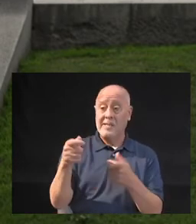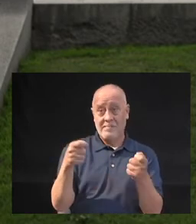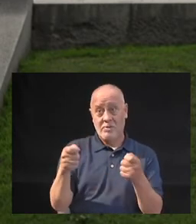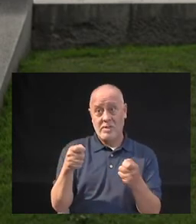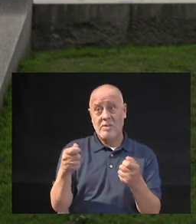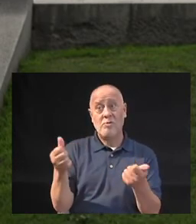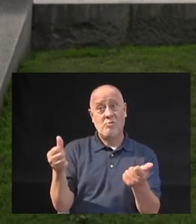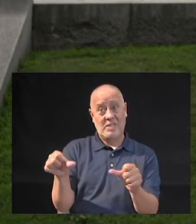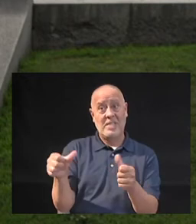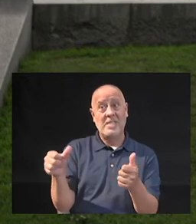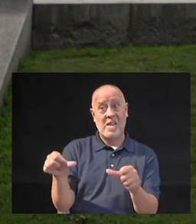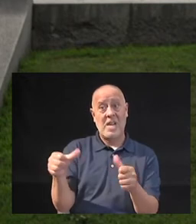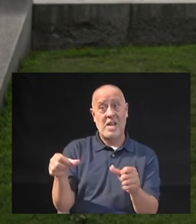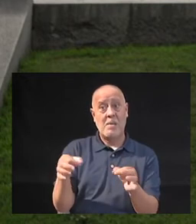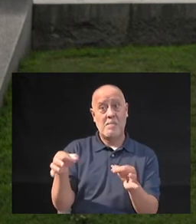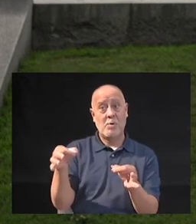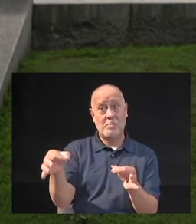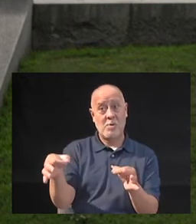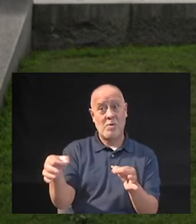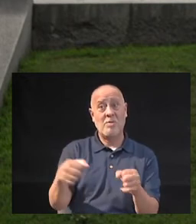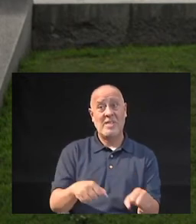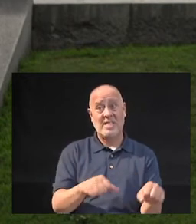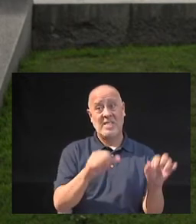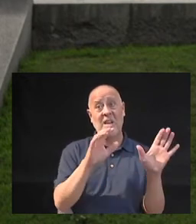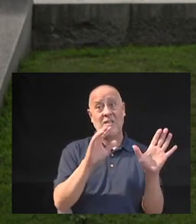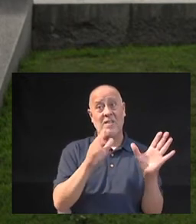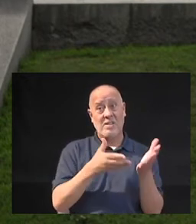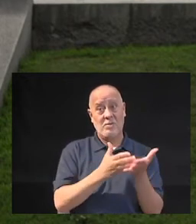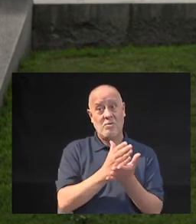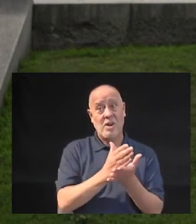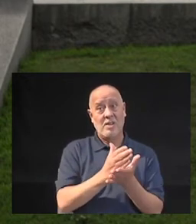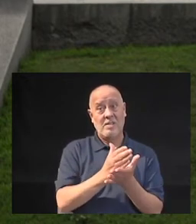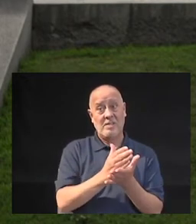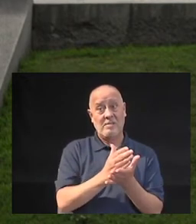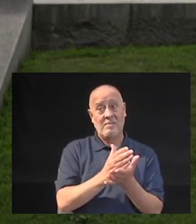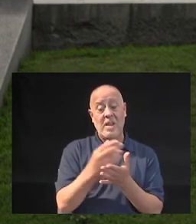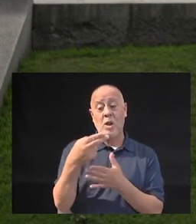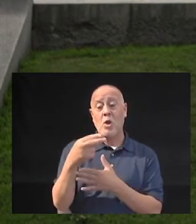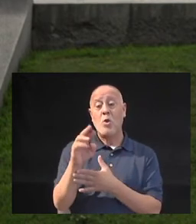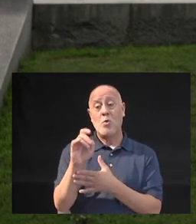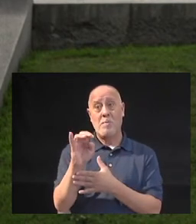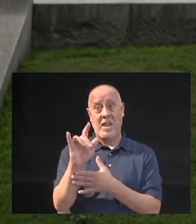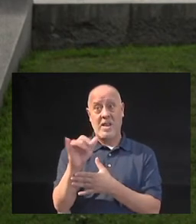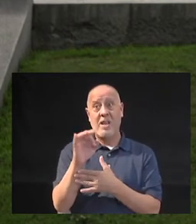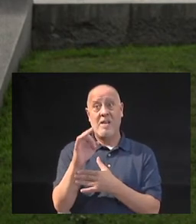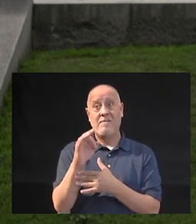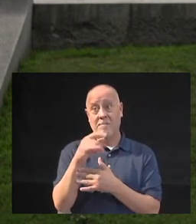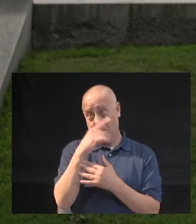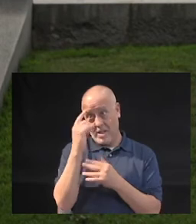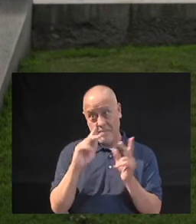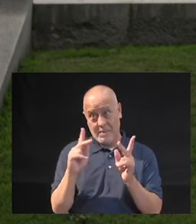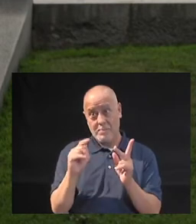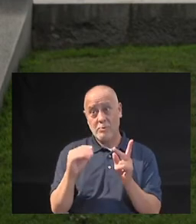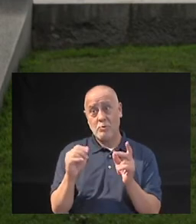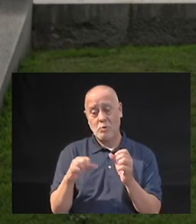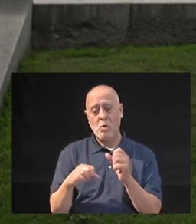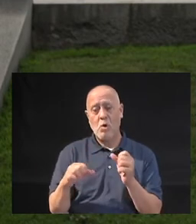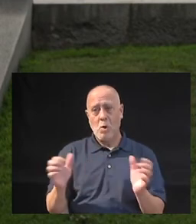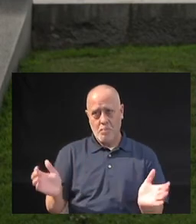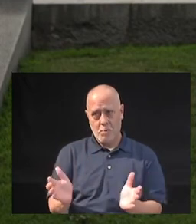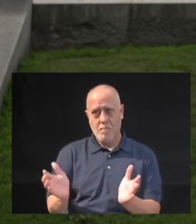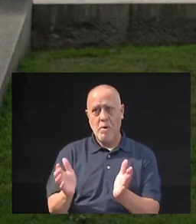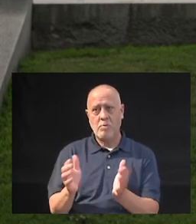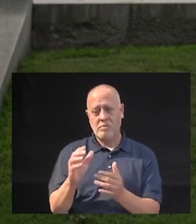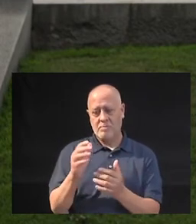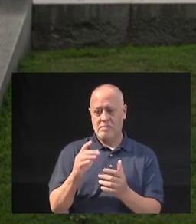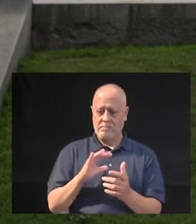to deny, postpone, and sacrifice the rights and humanity of colored people to promote the welfare of white people